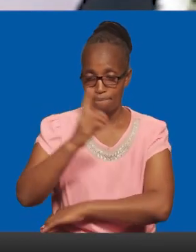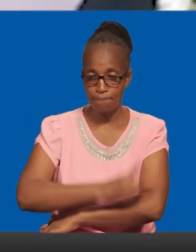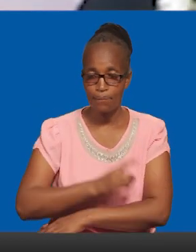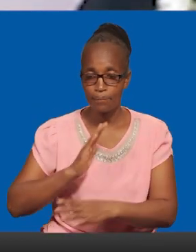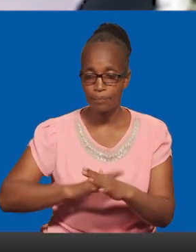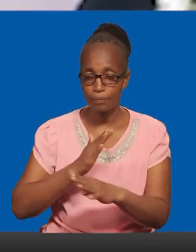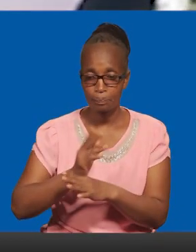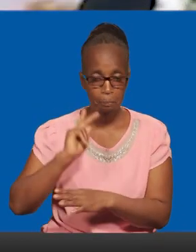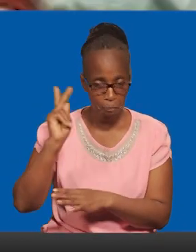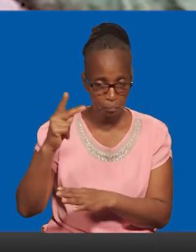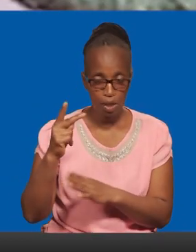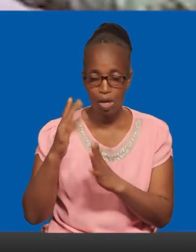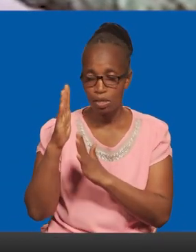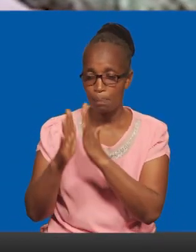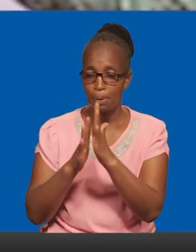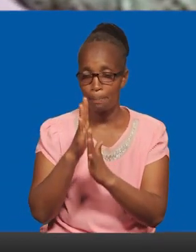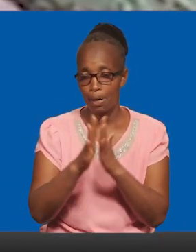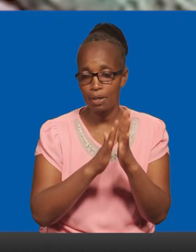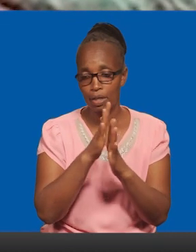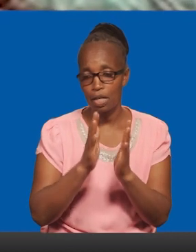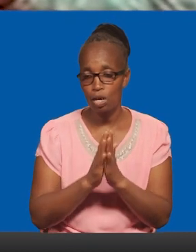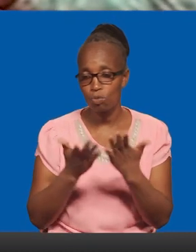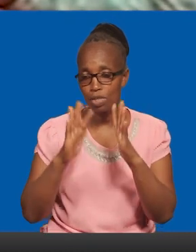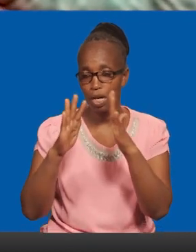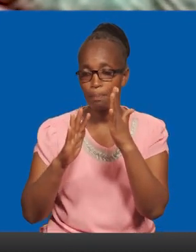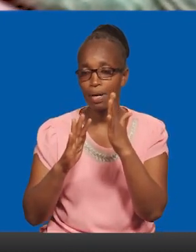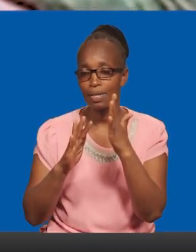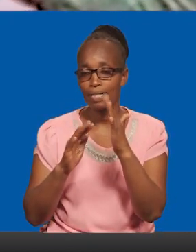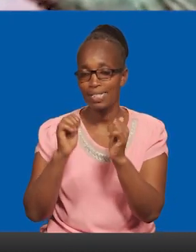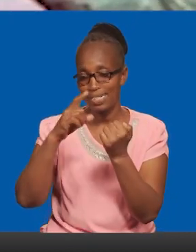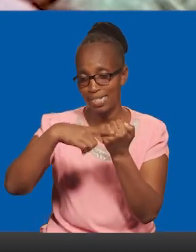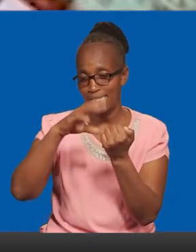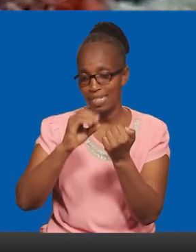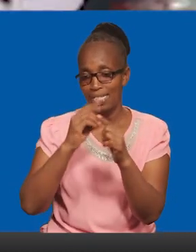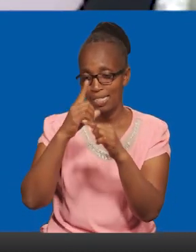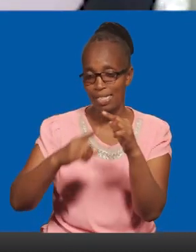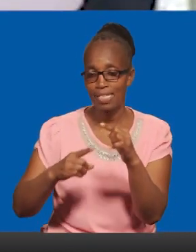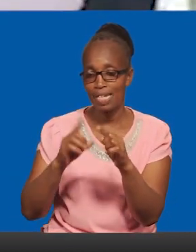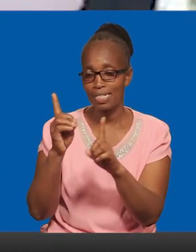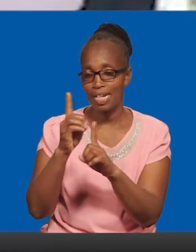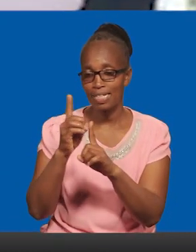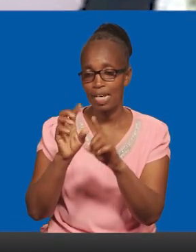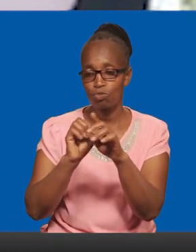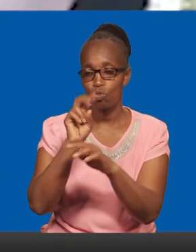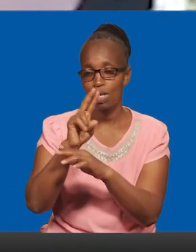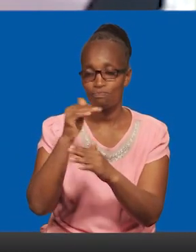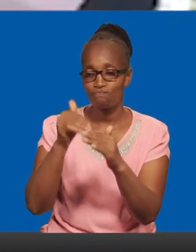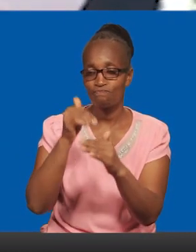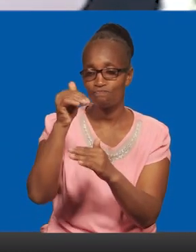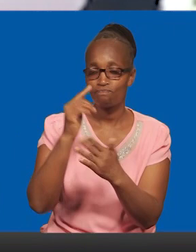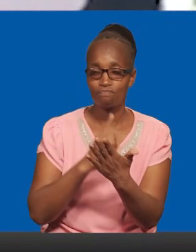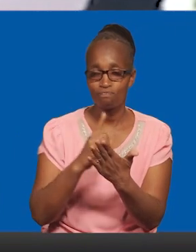Matamshi ya Odinga yanajia huku taifa la Kenya likijiandaa kuadhimisha miaka 60 ya jamhuri